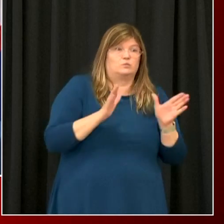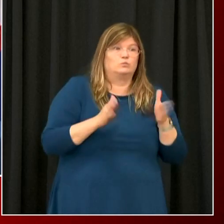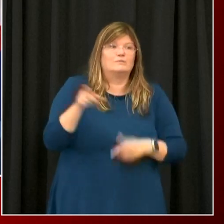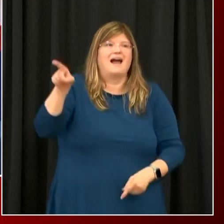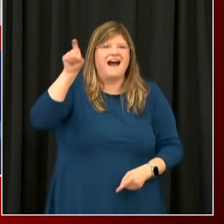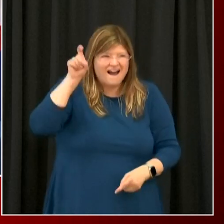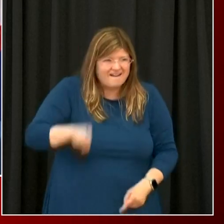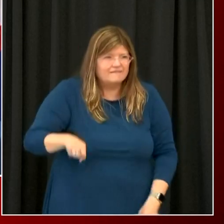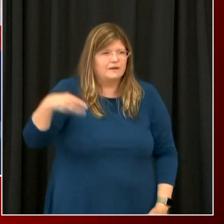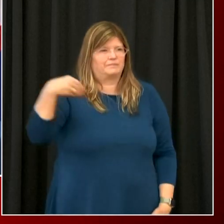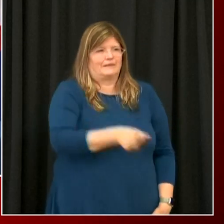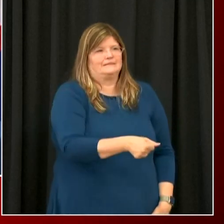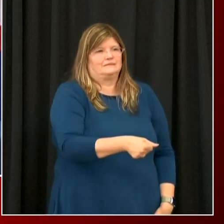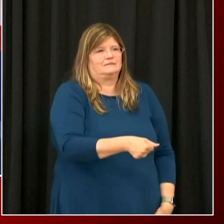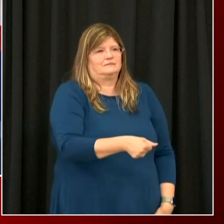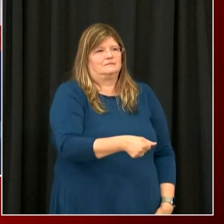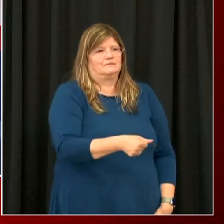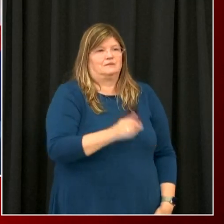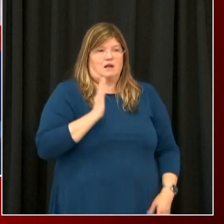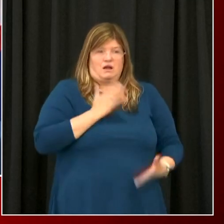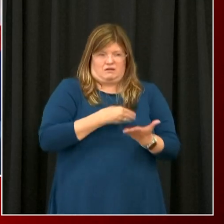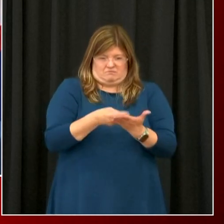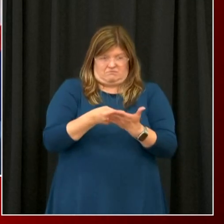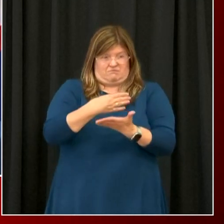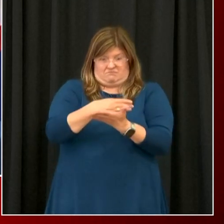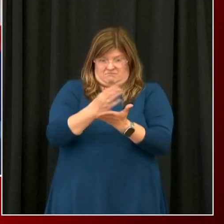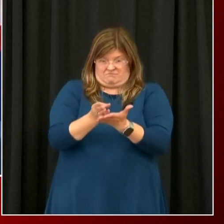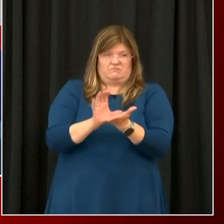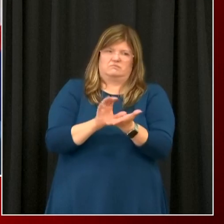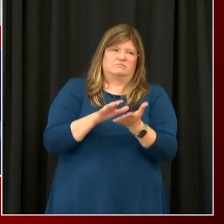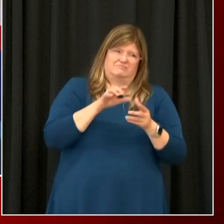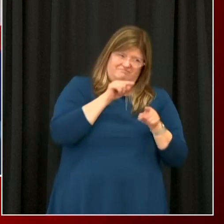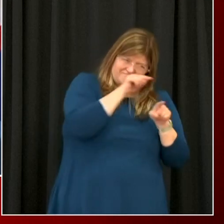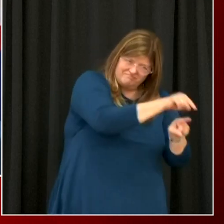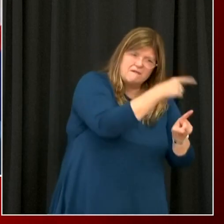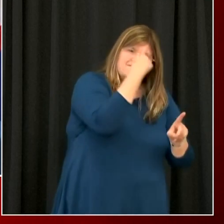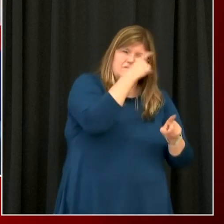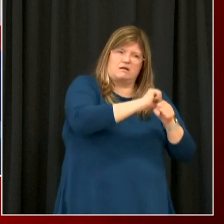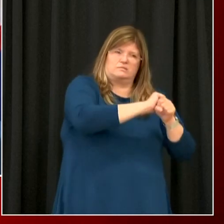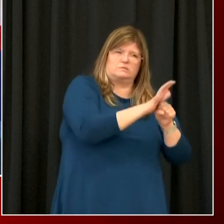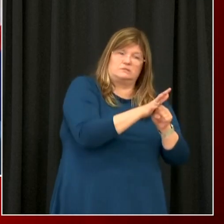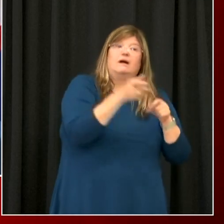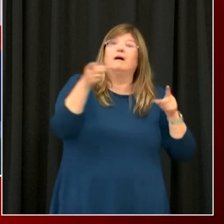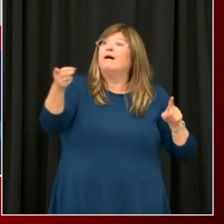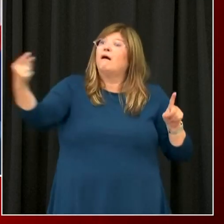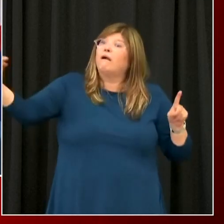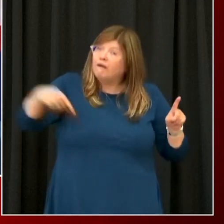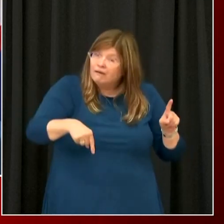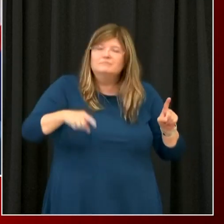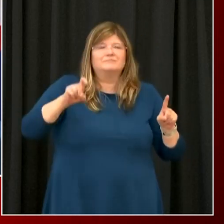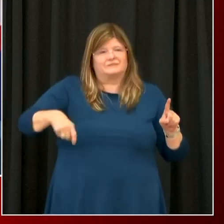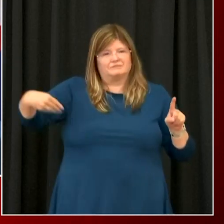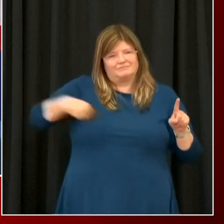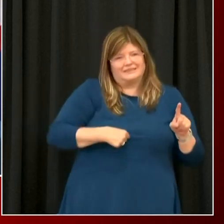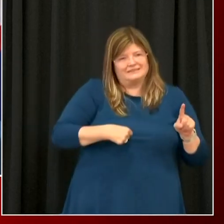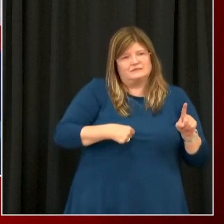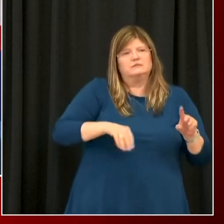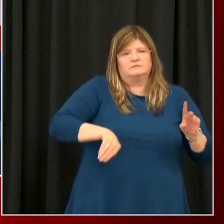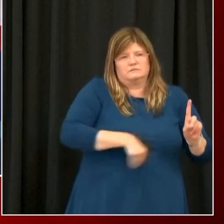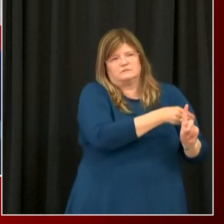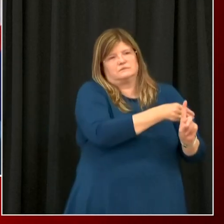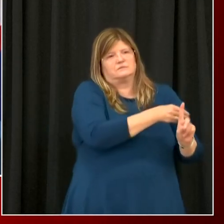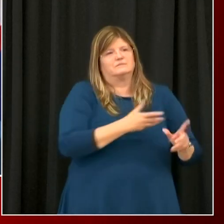to refund us our money. And that we understood would just be a matter of